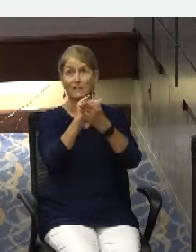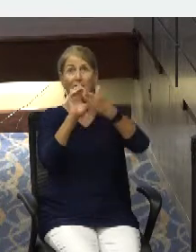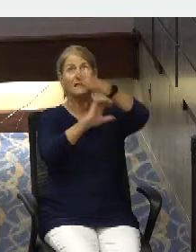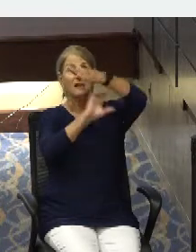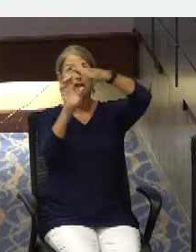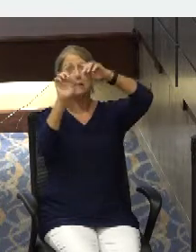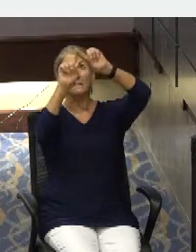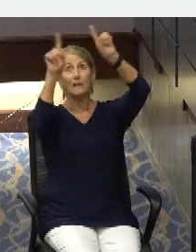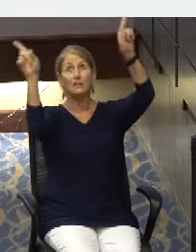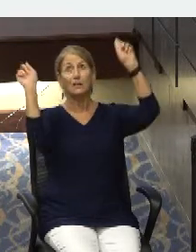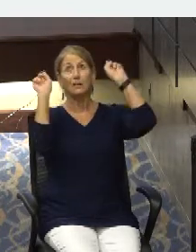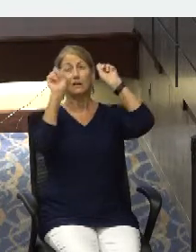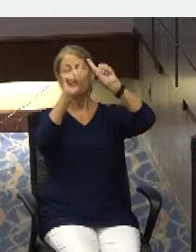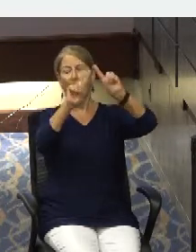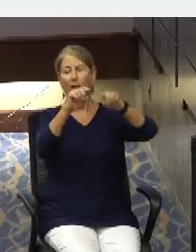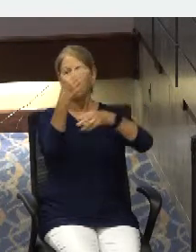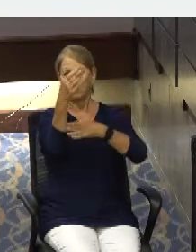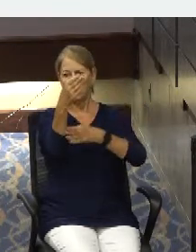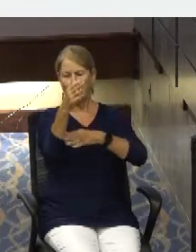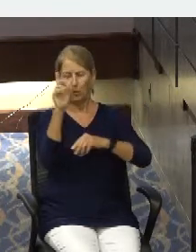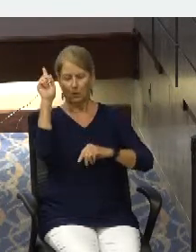in blue.